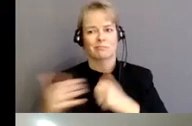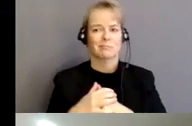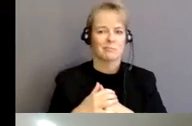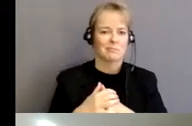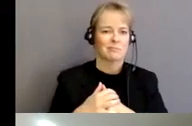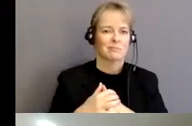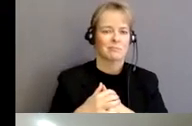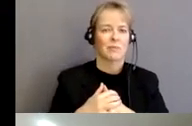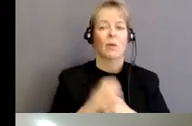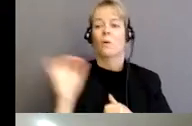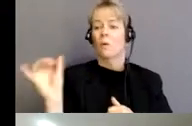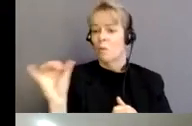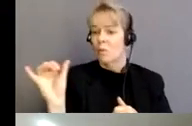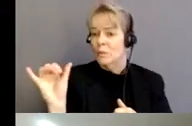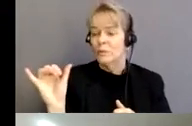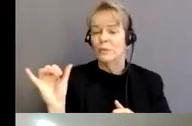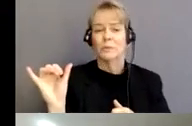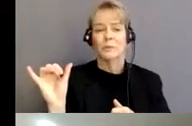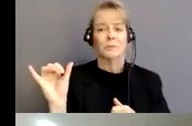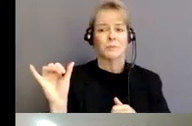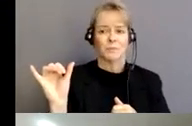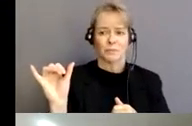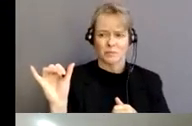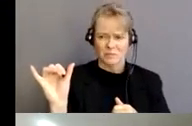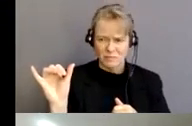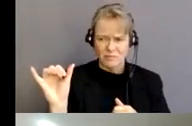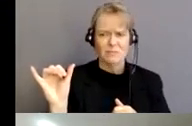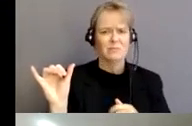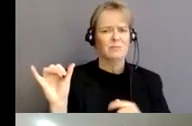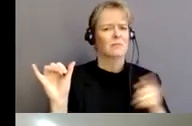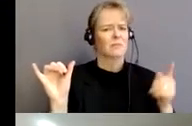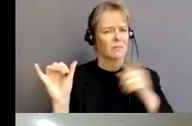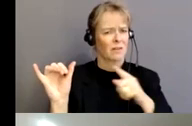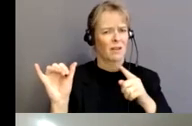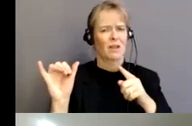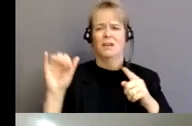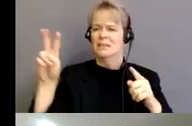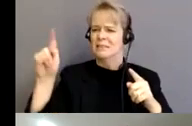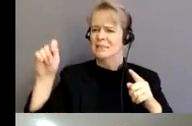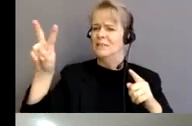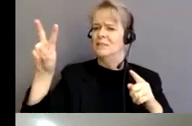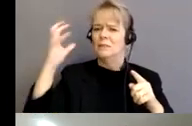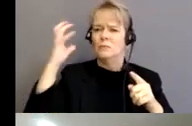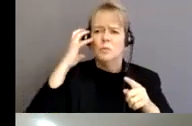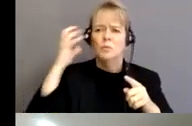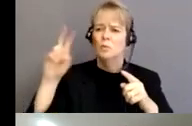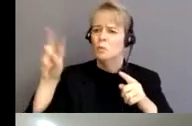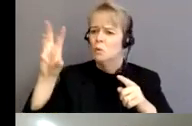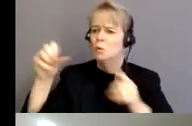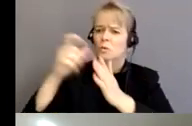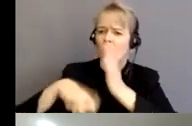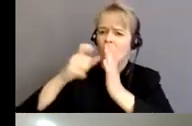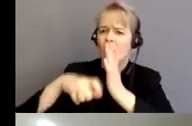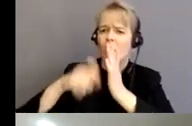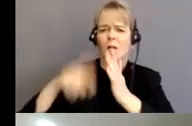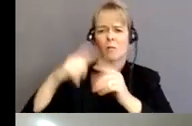more media attention towards the issue of elder abuse than we have in the past because of COVID. And that's not to say that